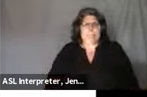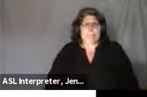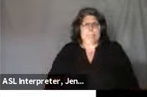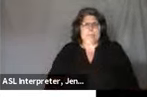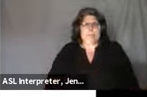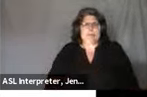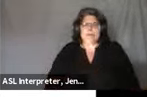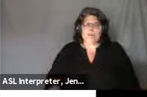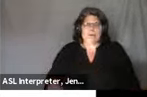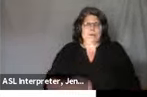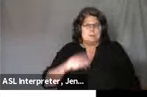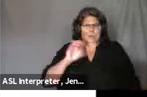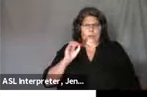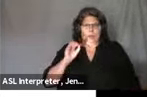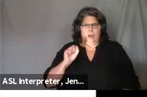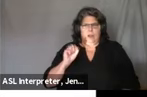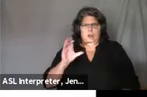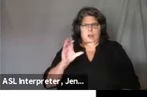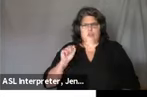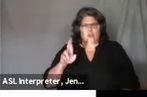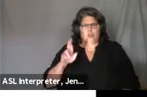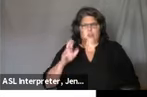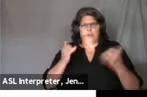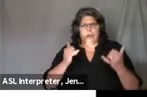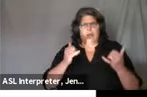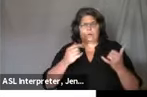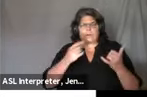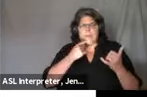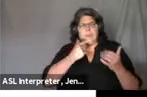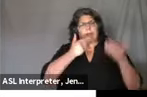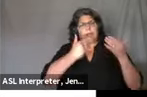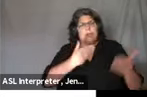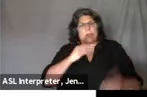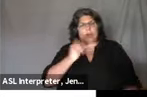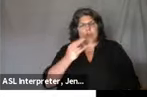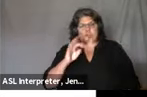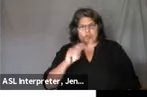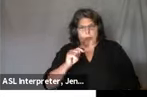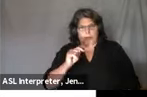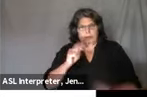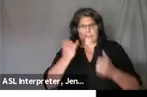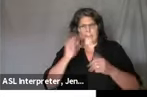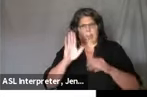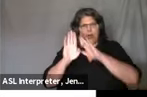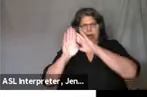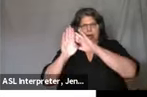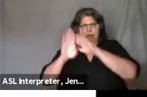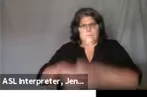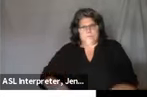Thank you, Janet. I will now lower your hand.